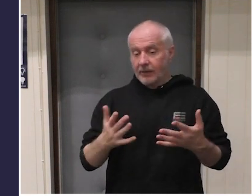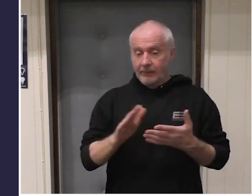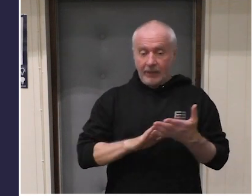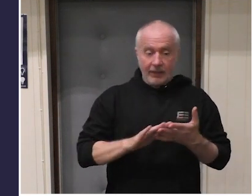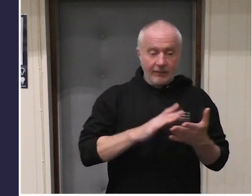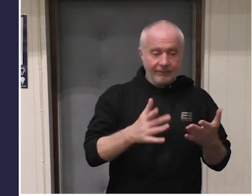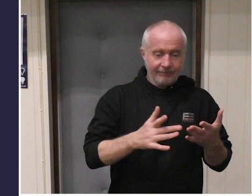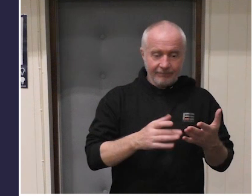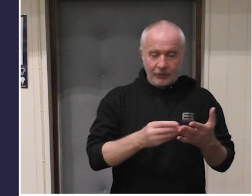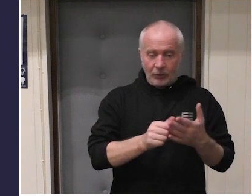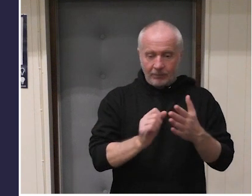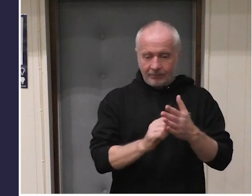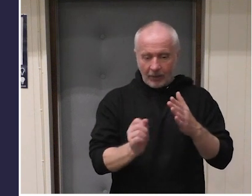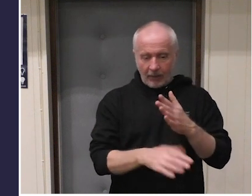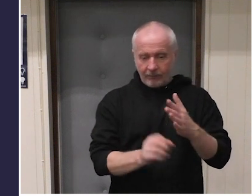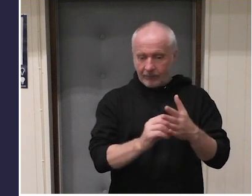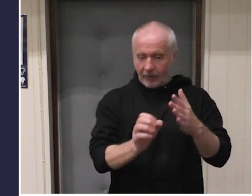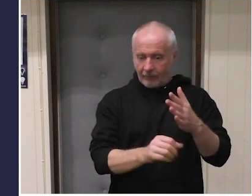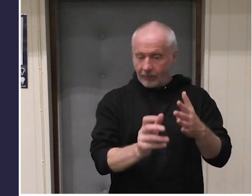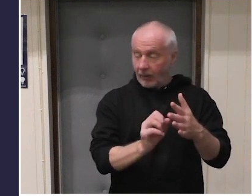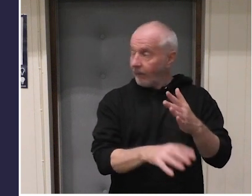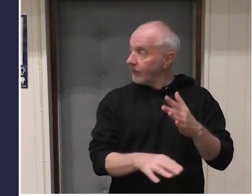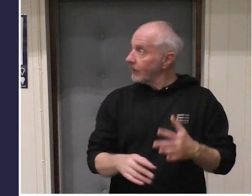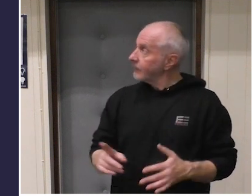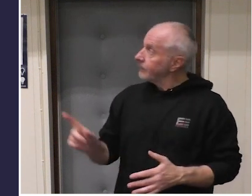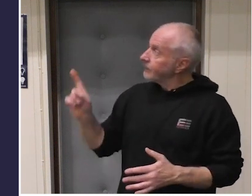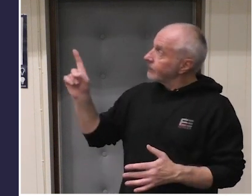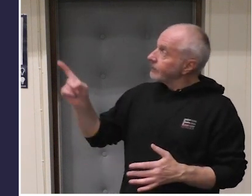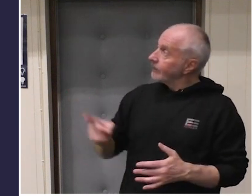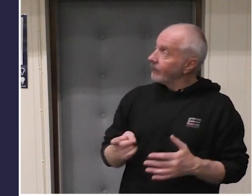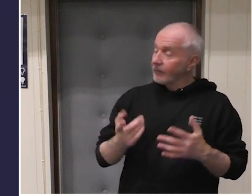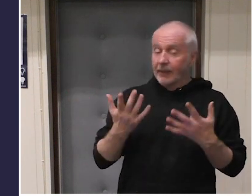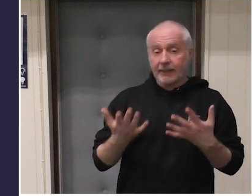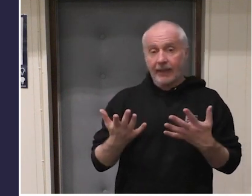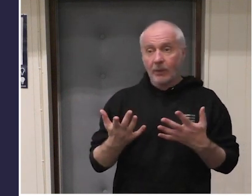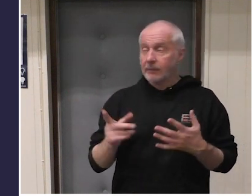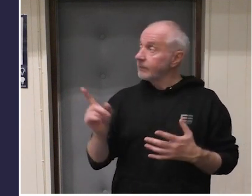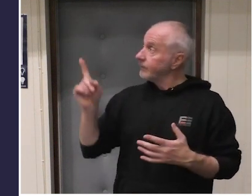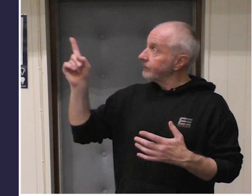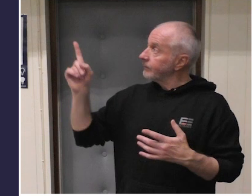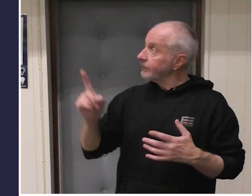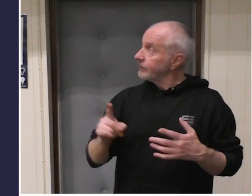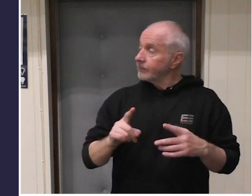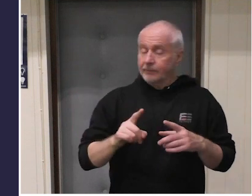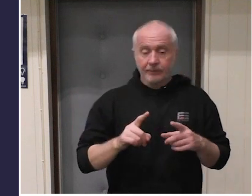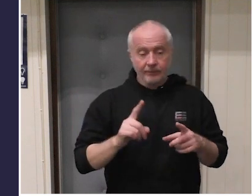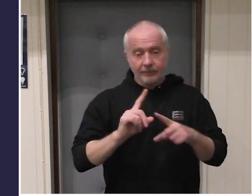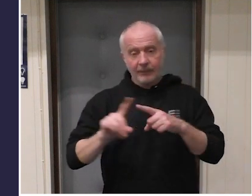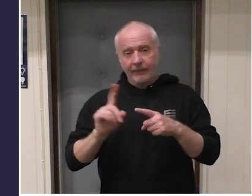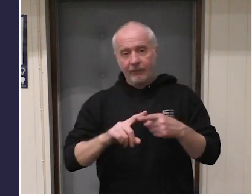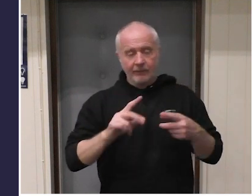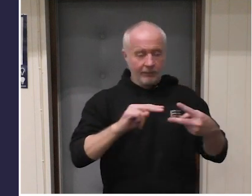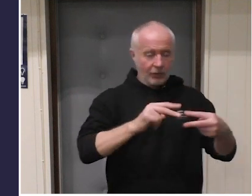redundancy. So I can pose this question. So imagine now this grid are all my different